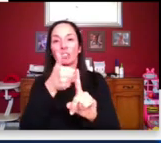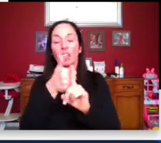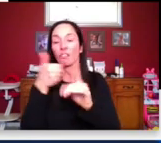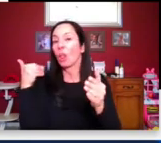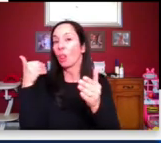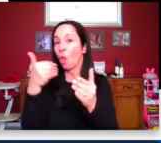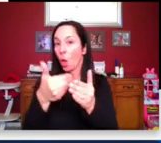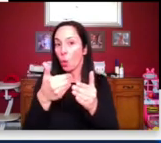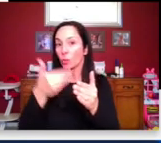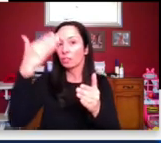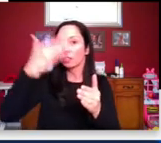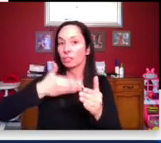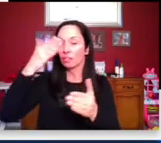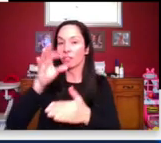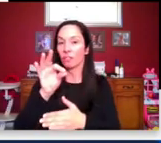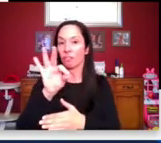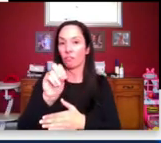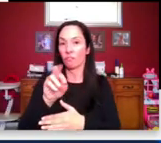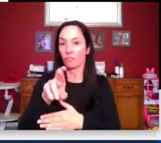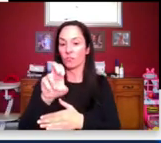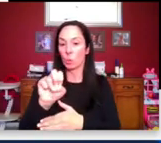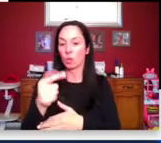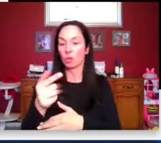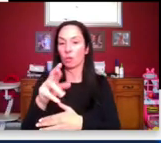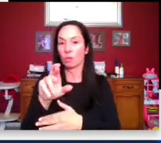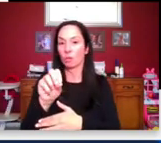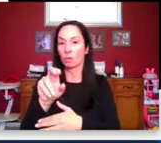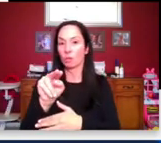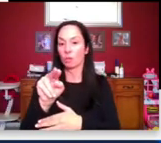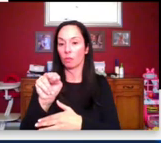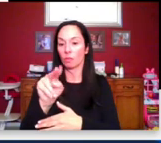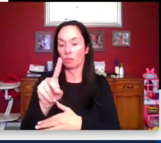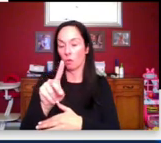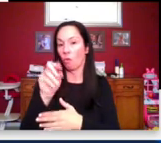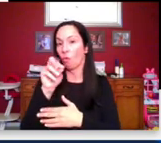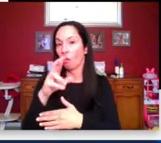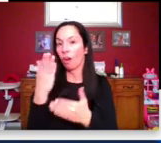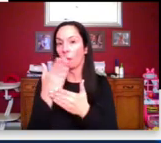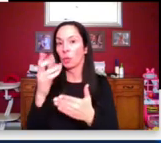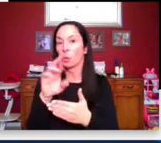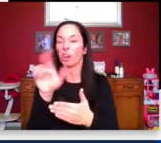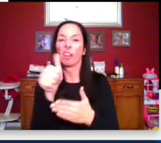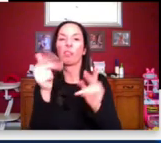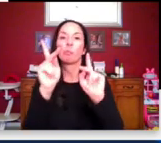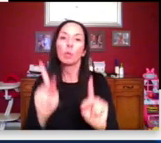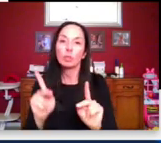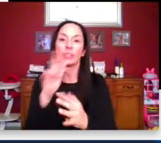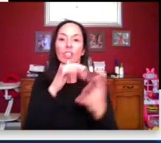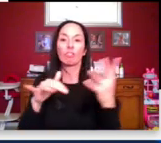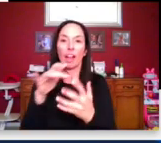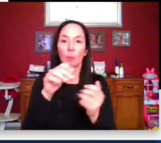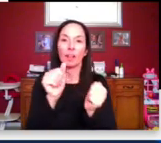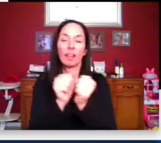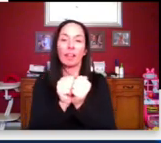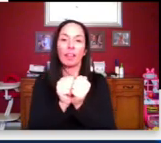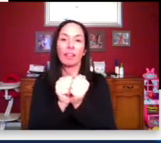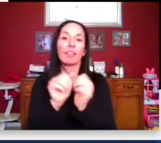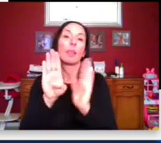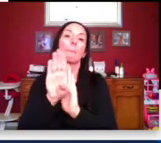the foreground, as in my examples, and then an object or another person you are interacting with in